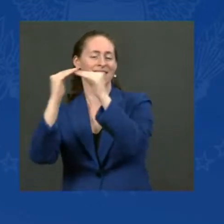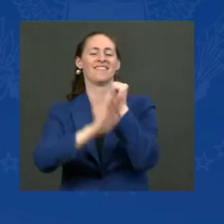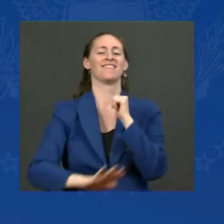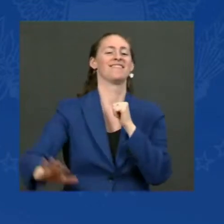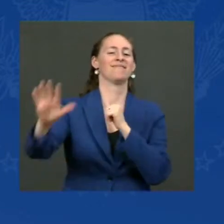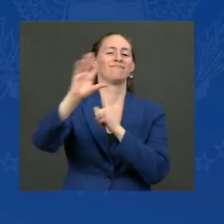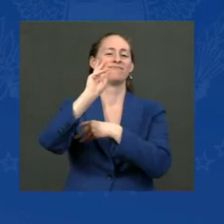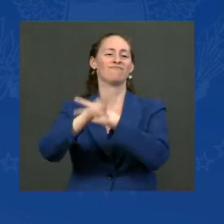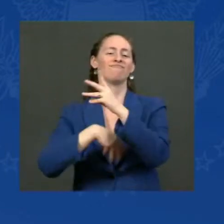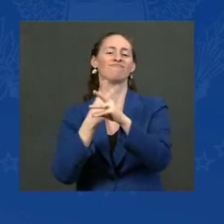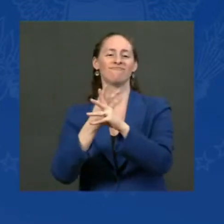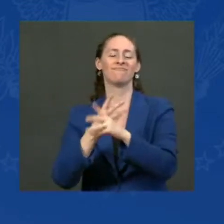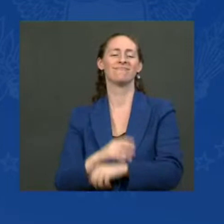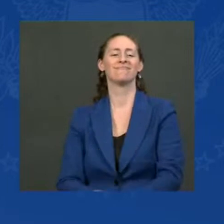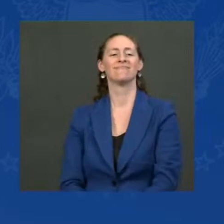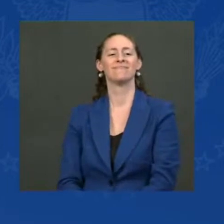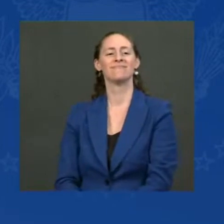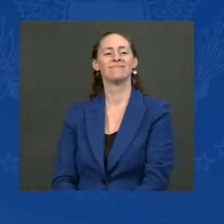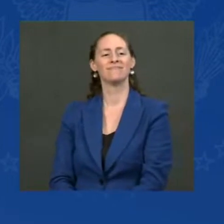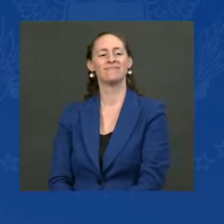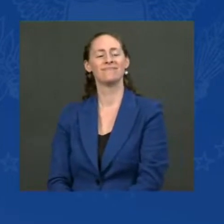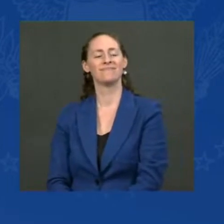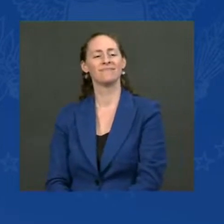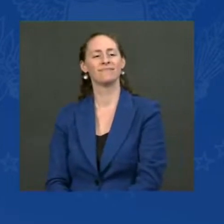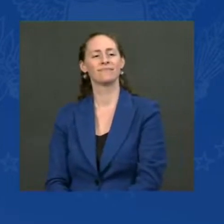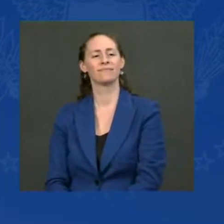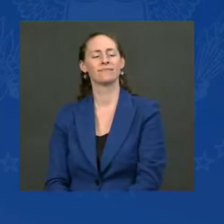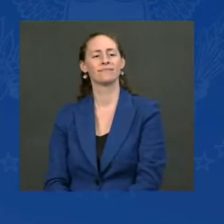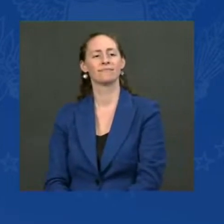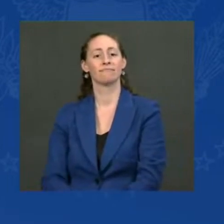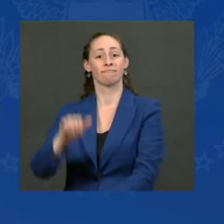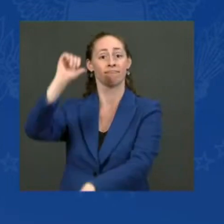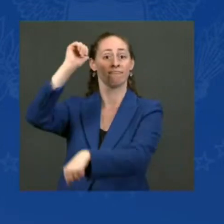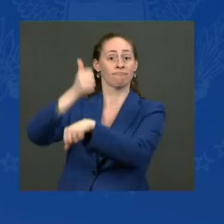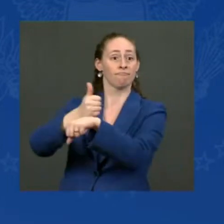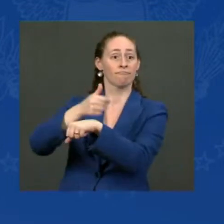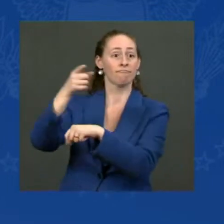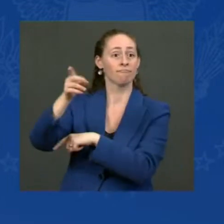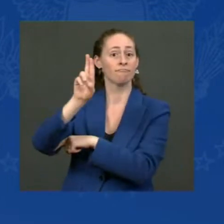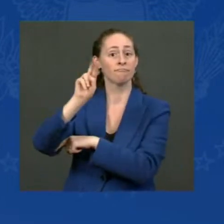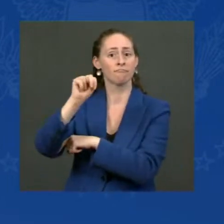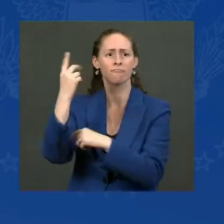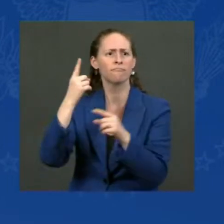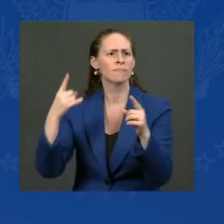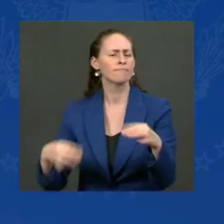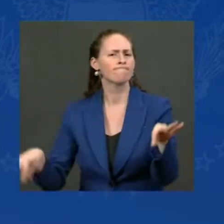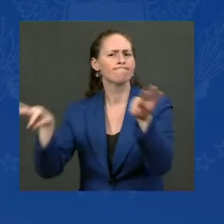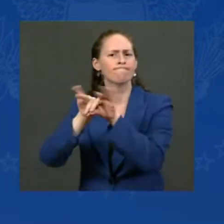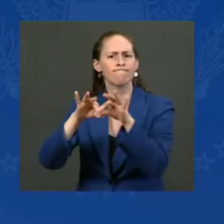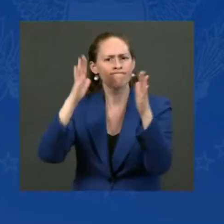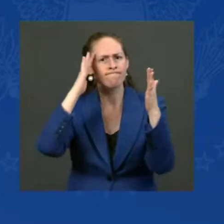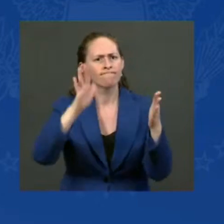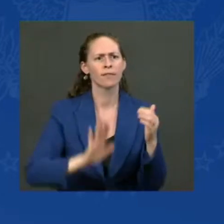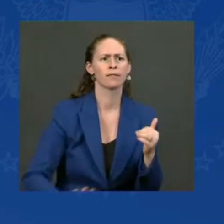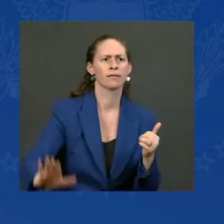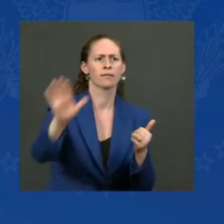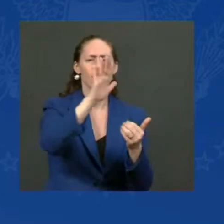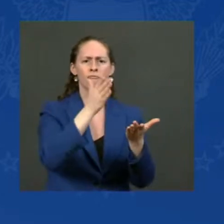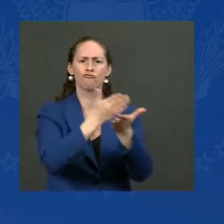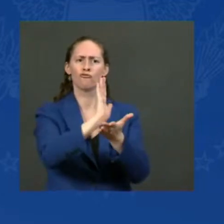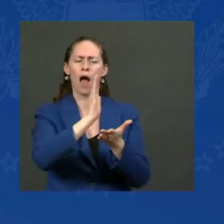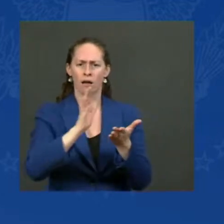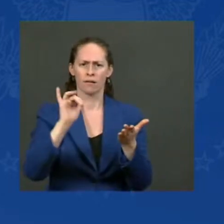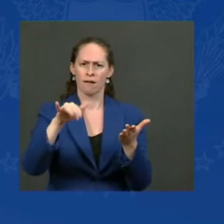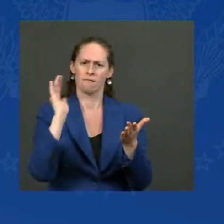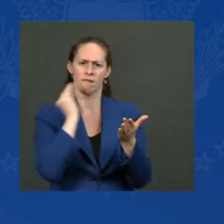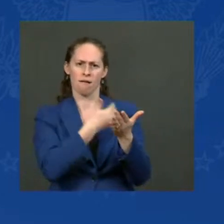The founding ethos of the United Nations places the rights of individuals at the center of our system.